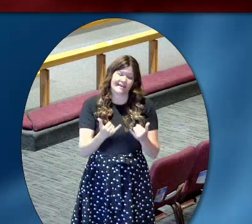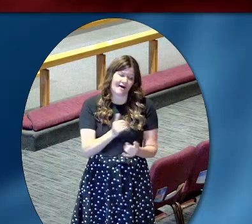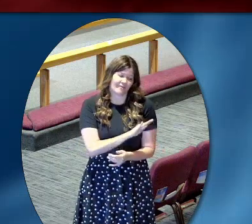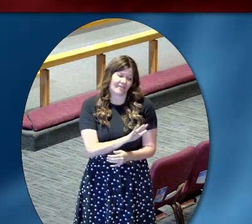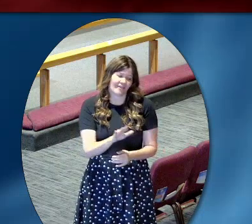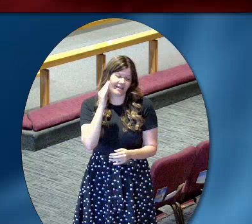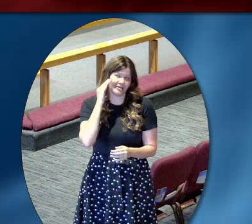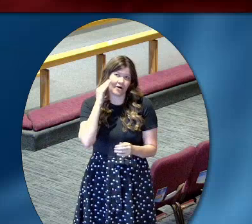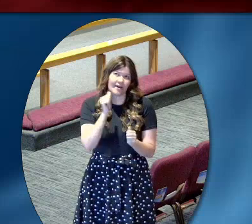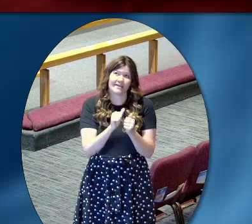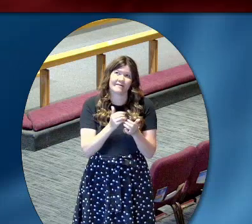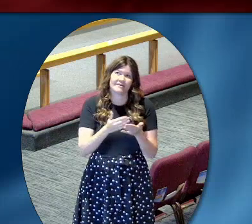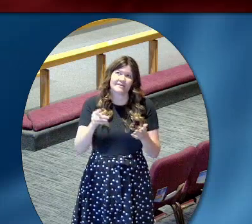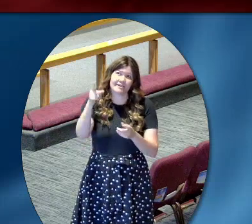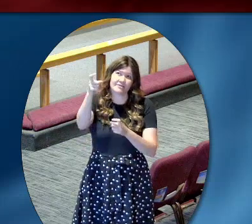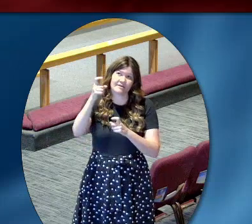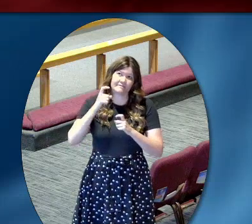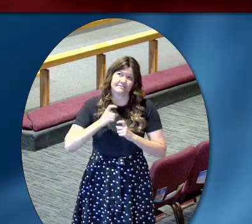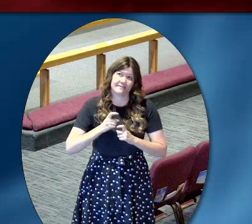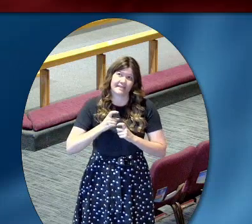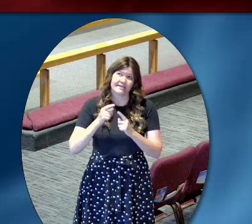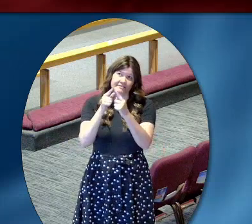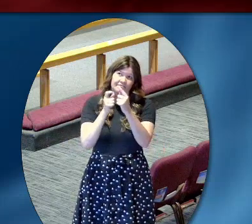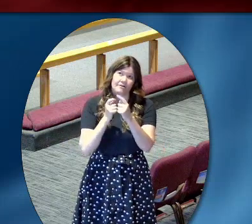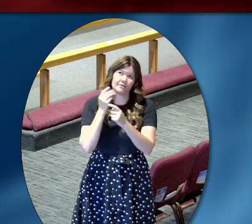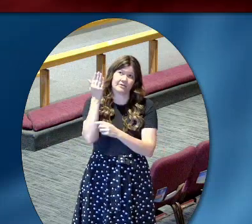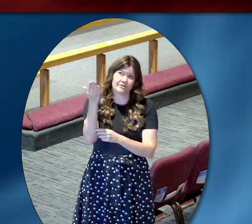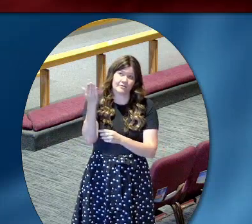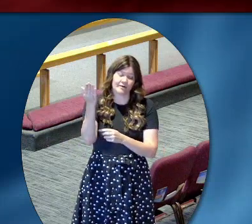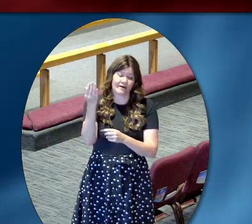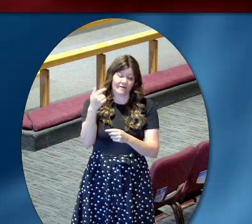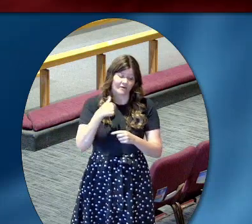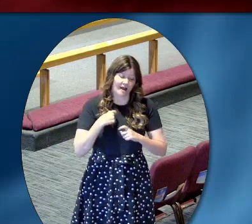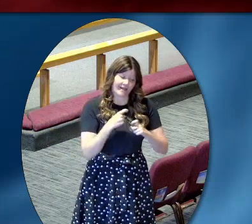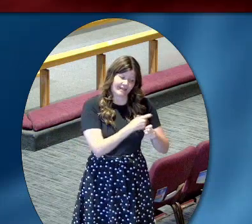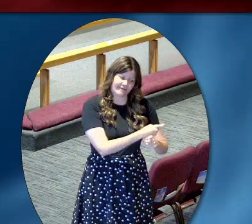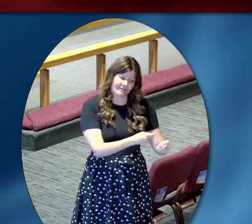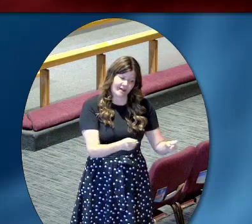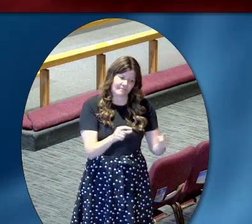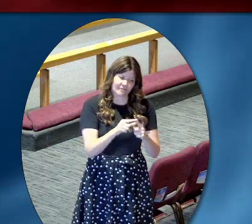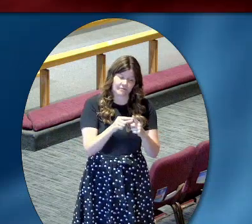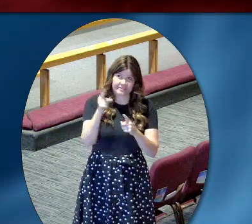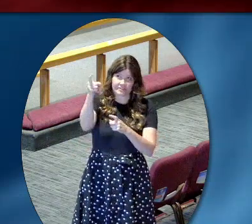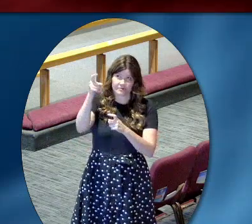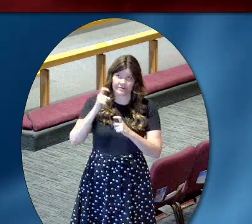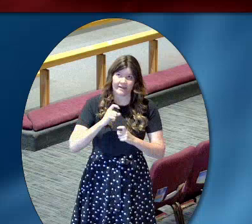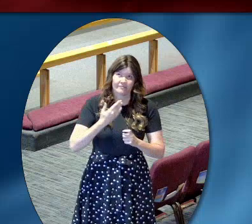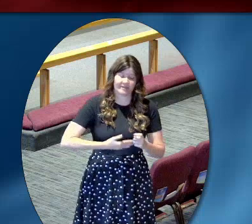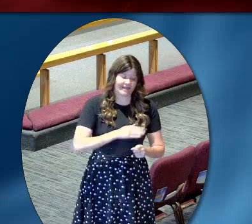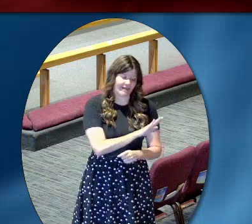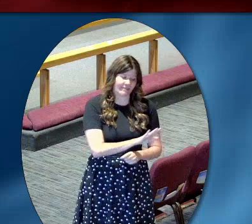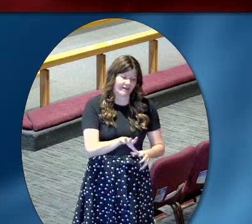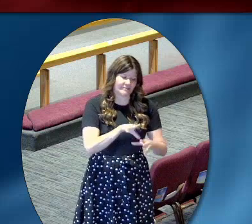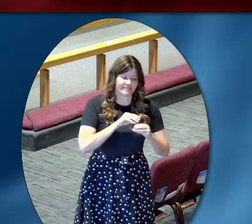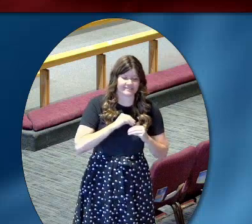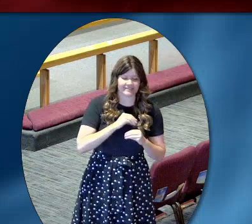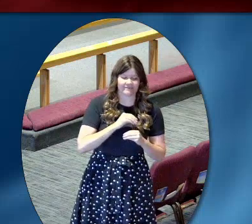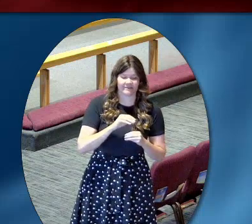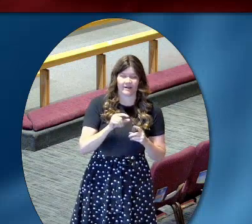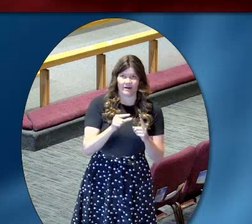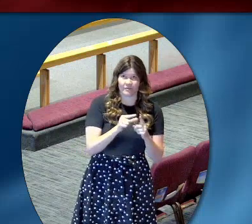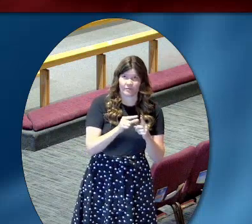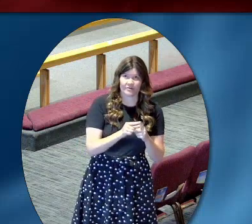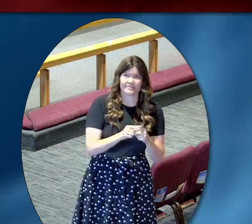know that everything that you have given me is from you. For I have given them the words that you gave me, and they have received them and have come to know